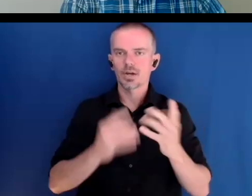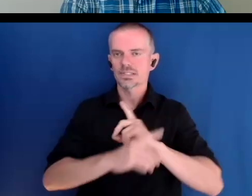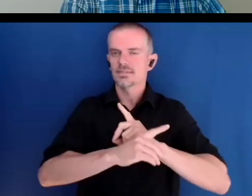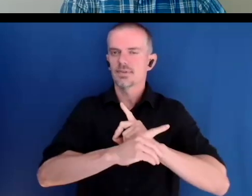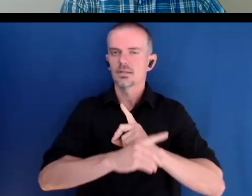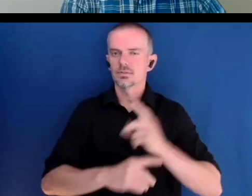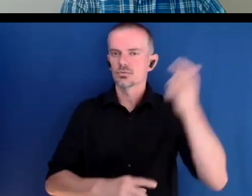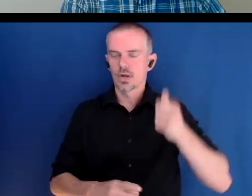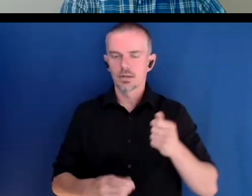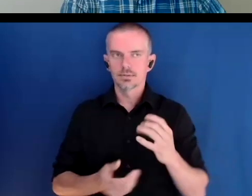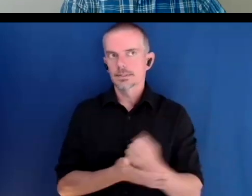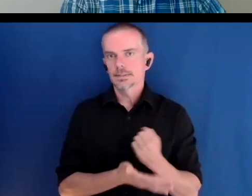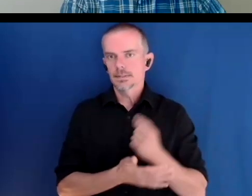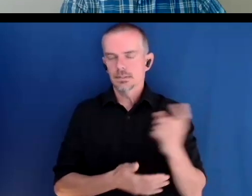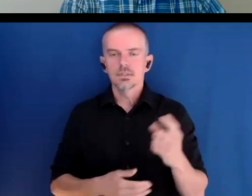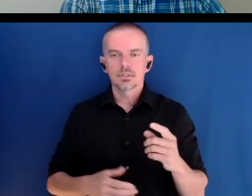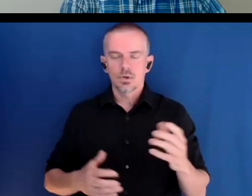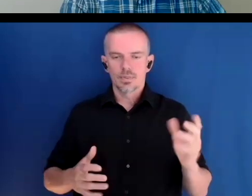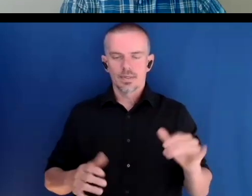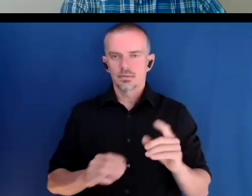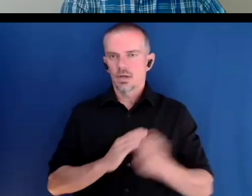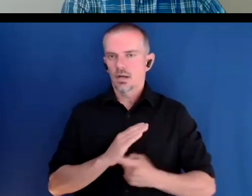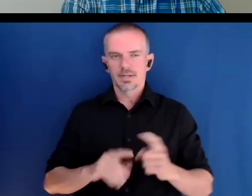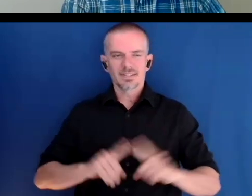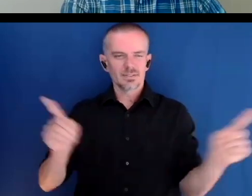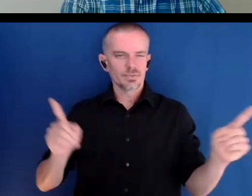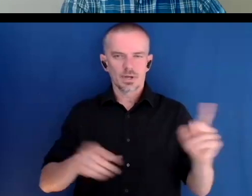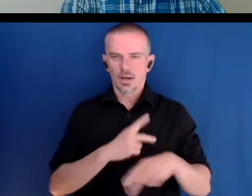this sort of difference in the, relationship